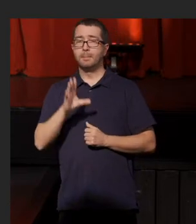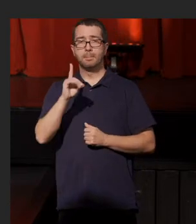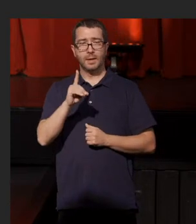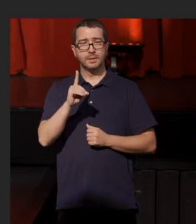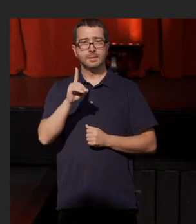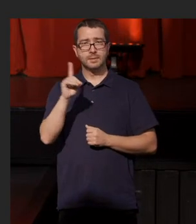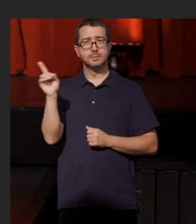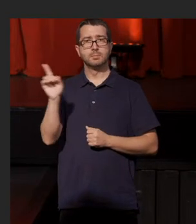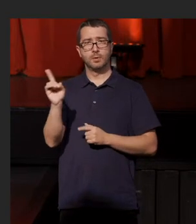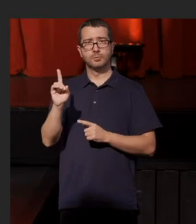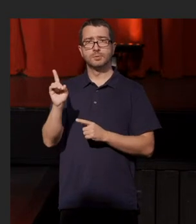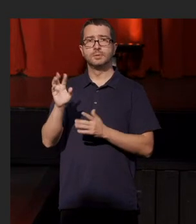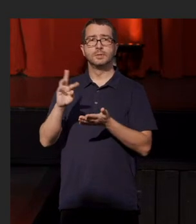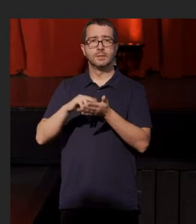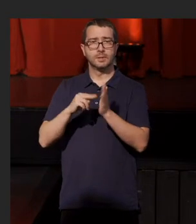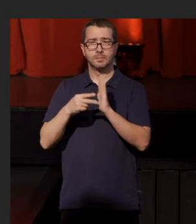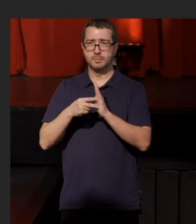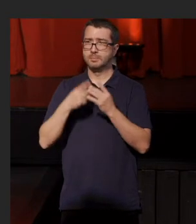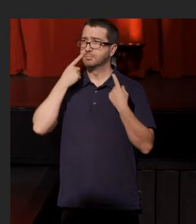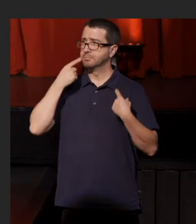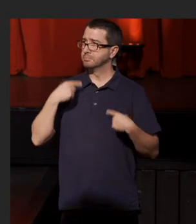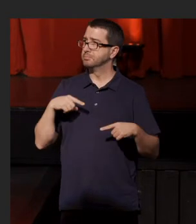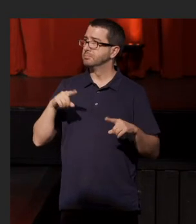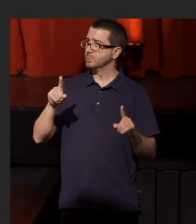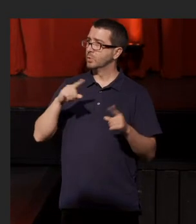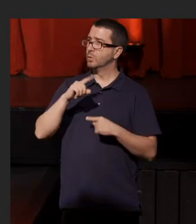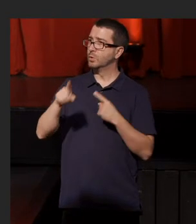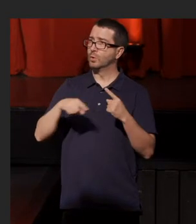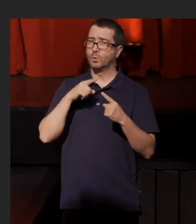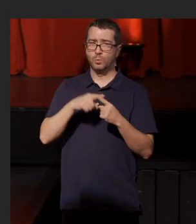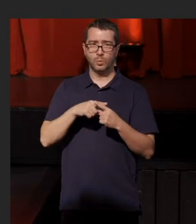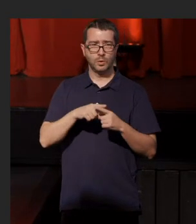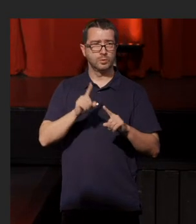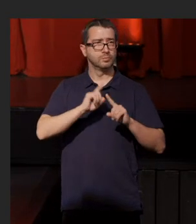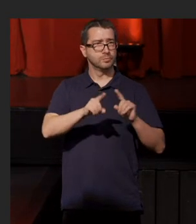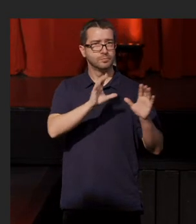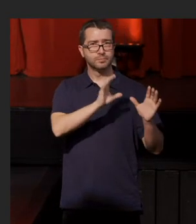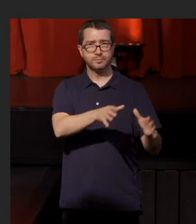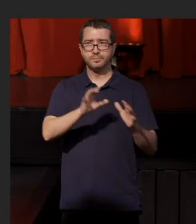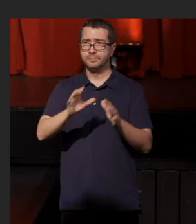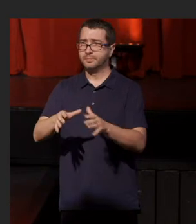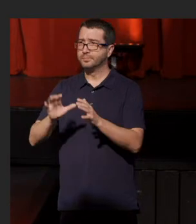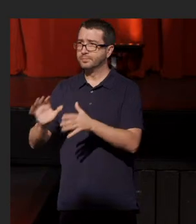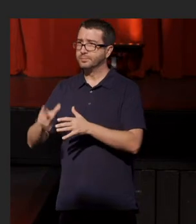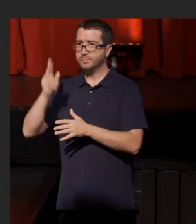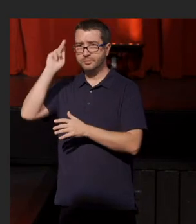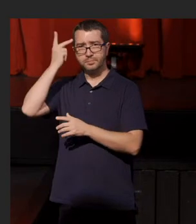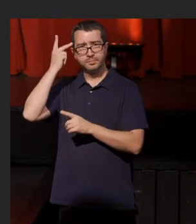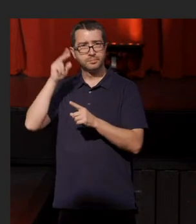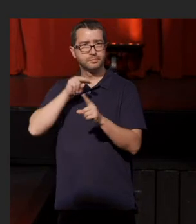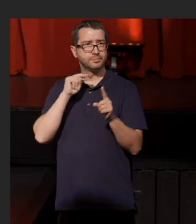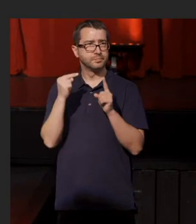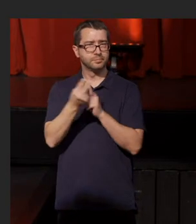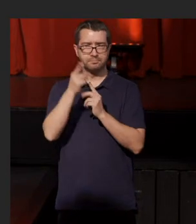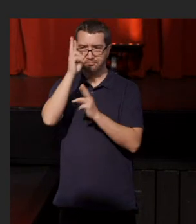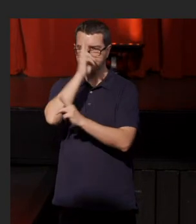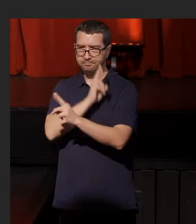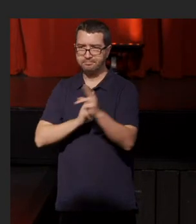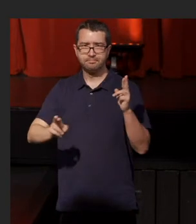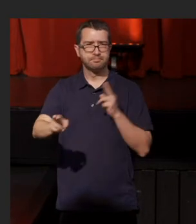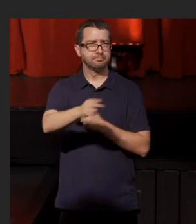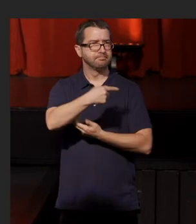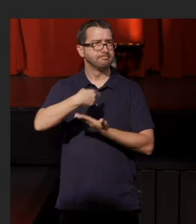democracy does well when people across political ideologies are able to have respectful,